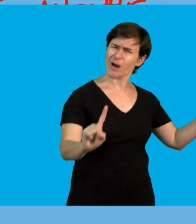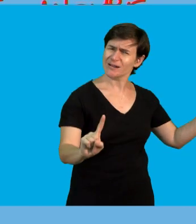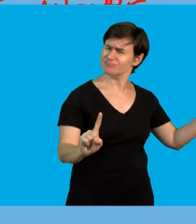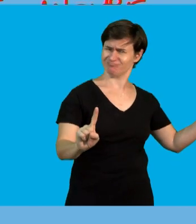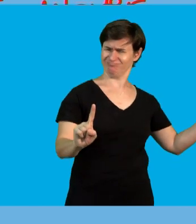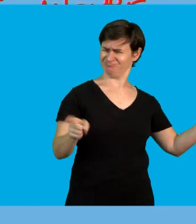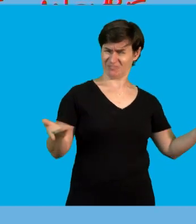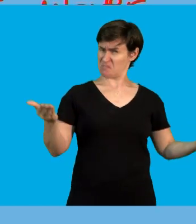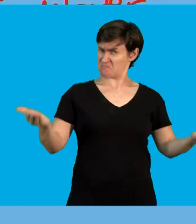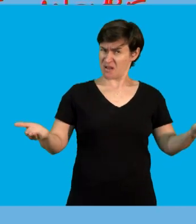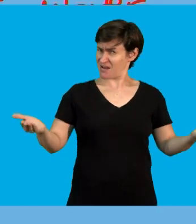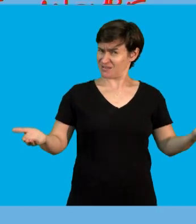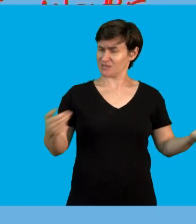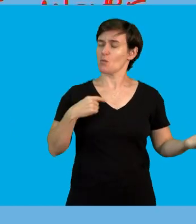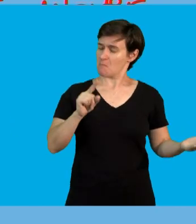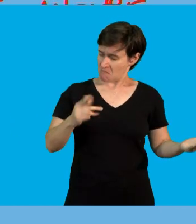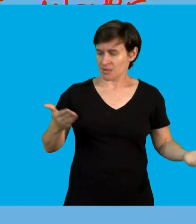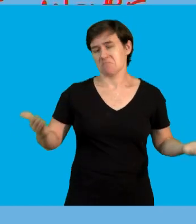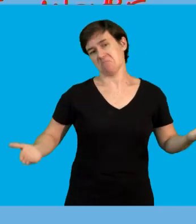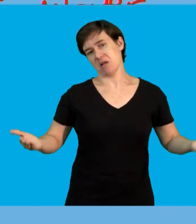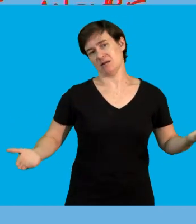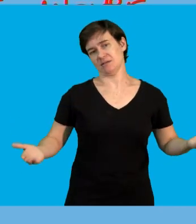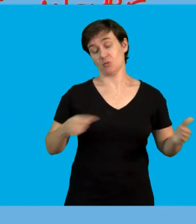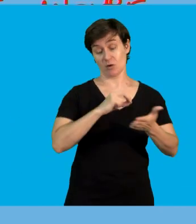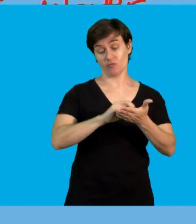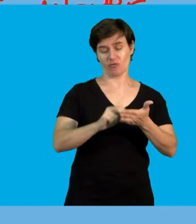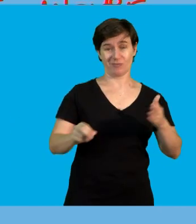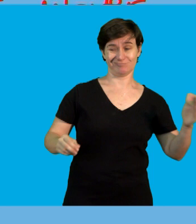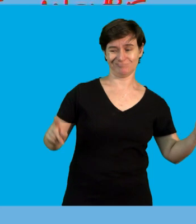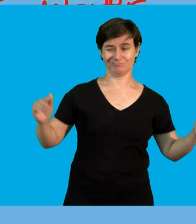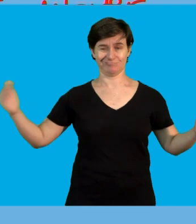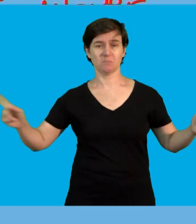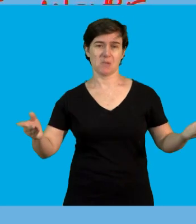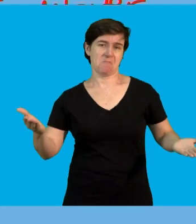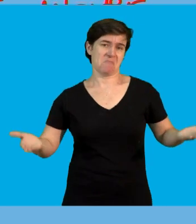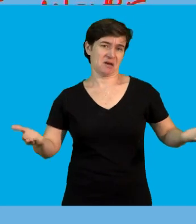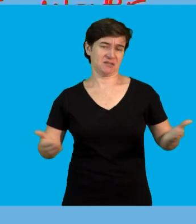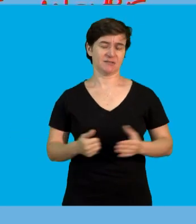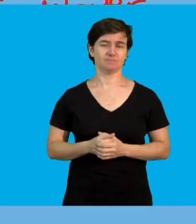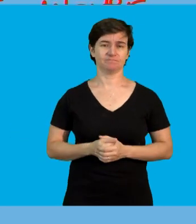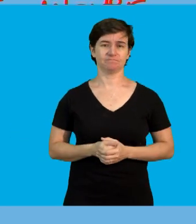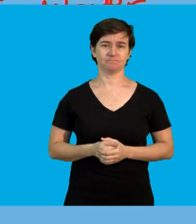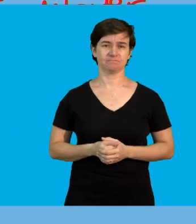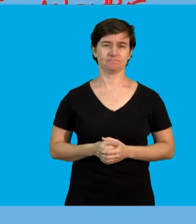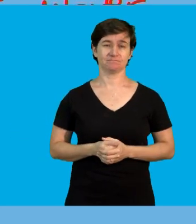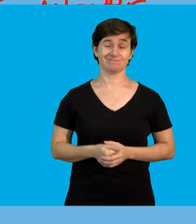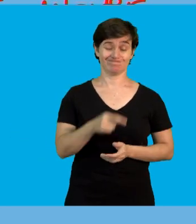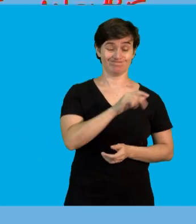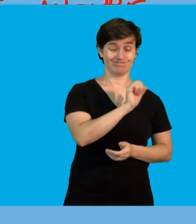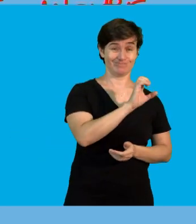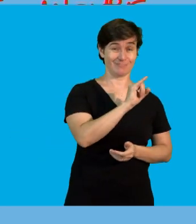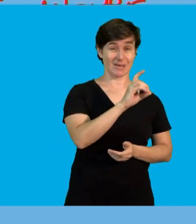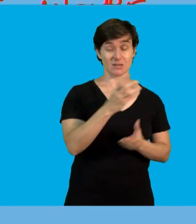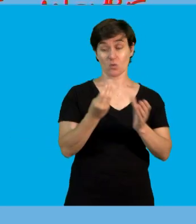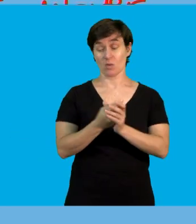we have 1 chlorine. So that reaction still needs to be balanced because it is not balanced. So what we need to know about the